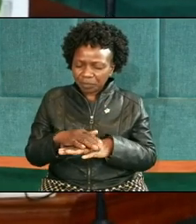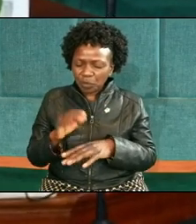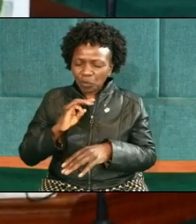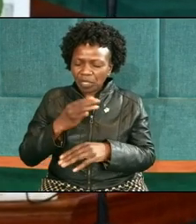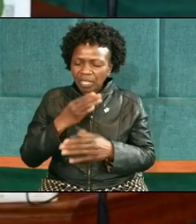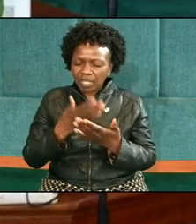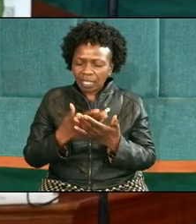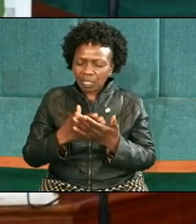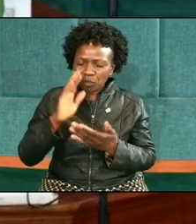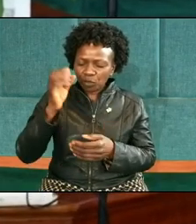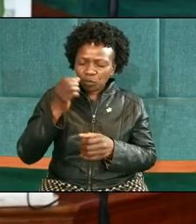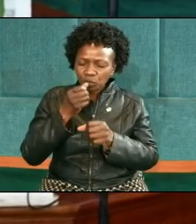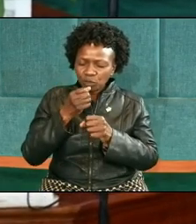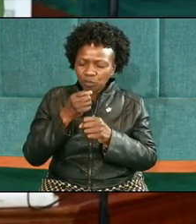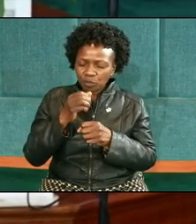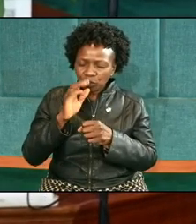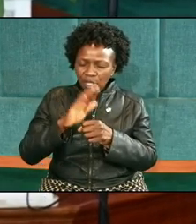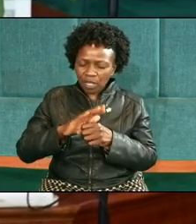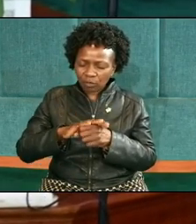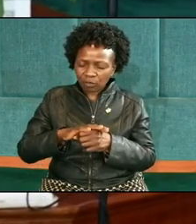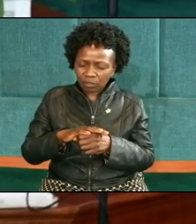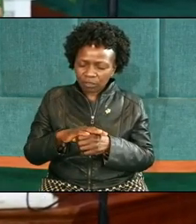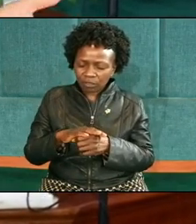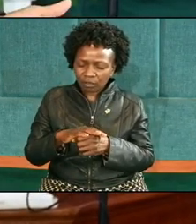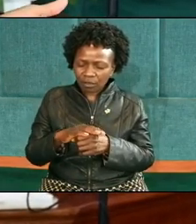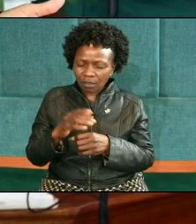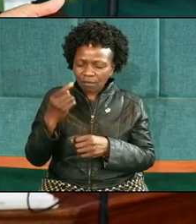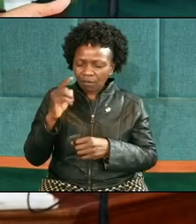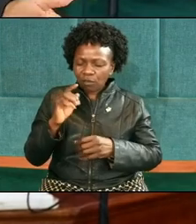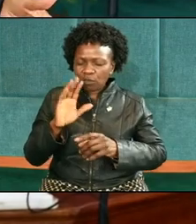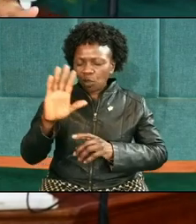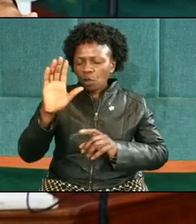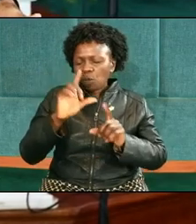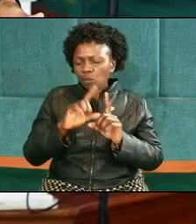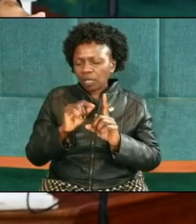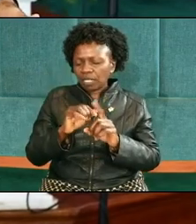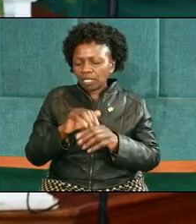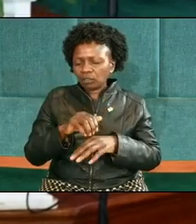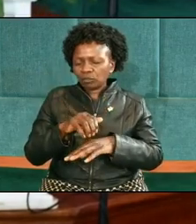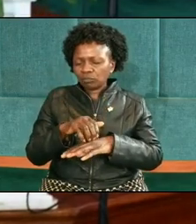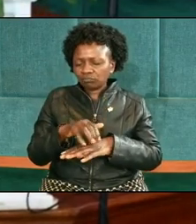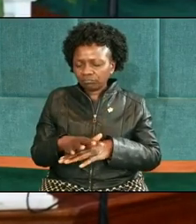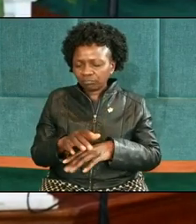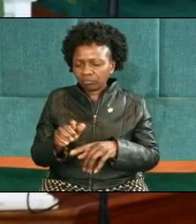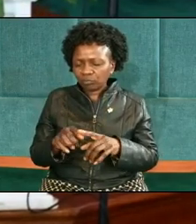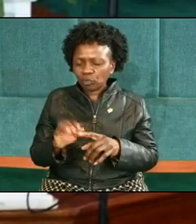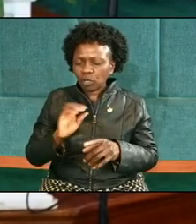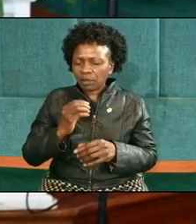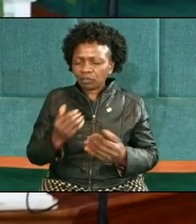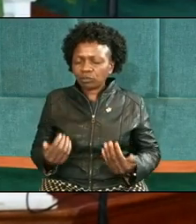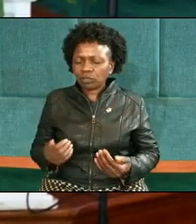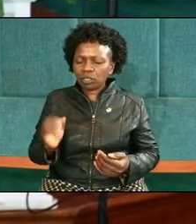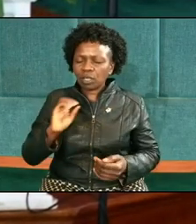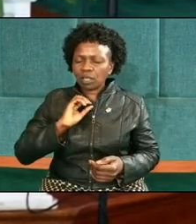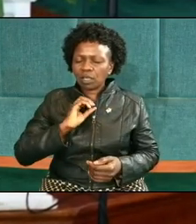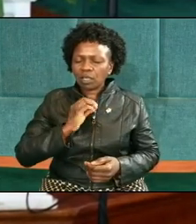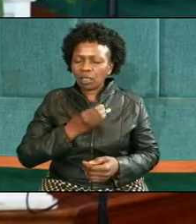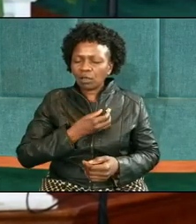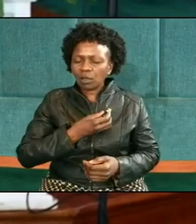we thank you so much for the word that you sent to our children a while